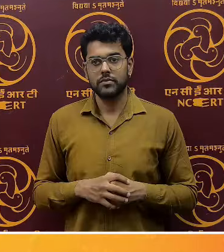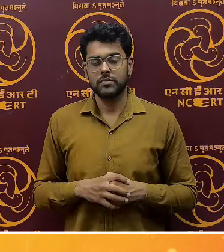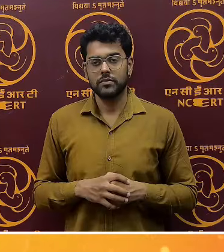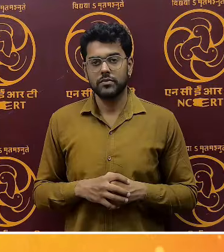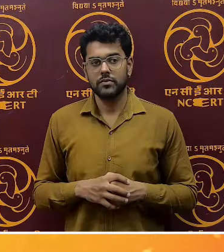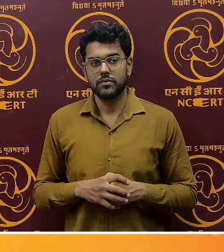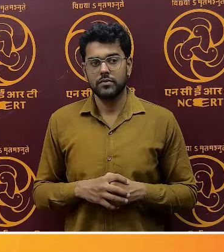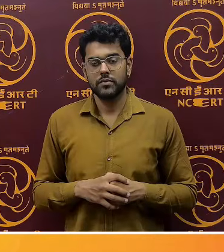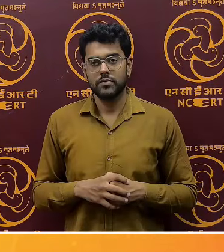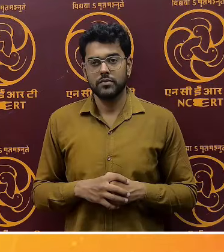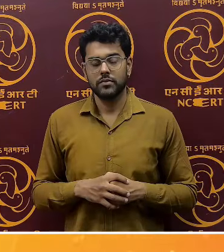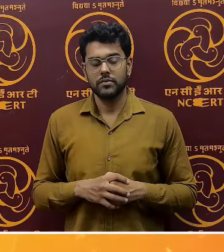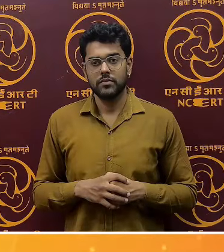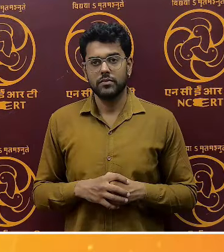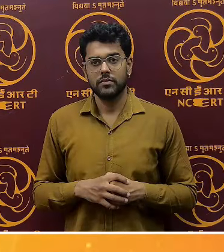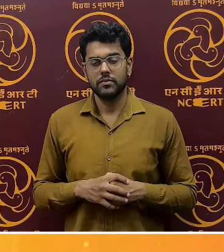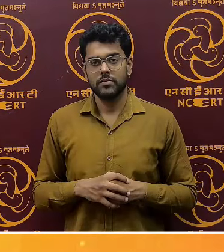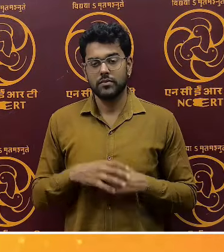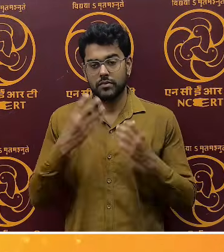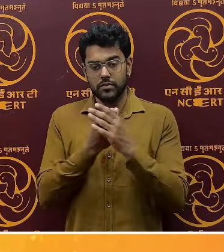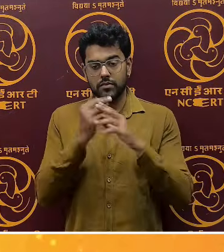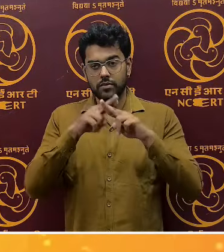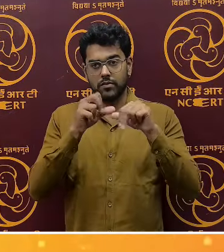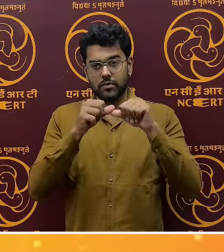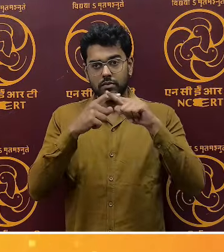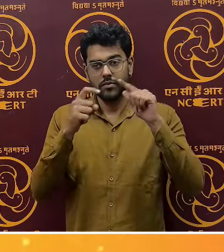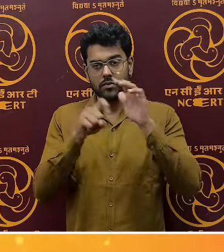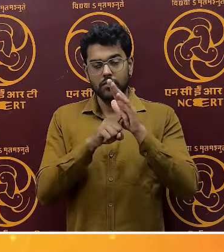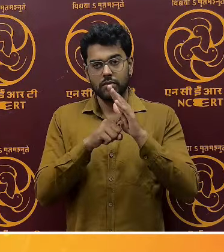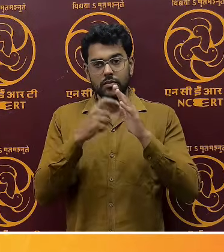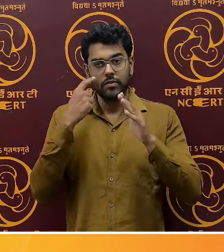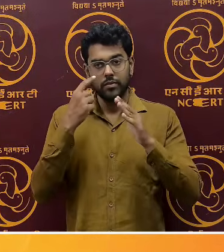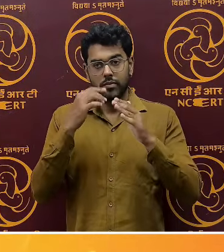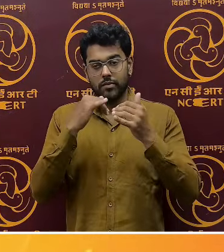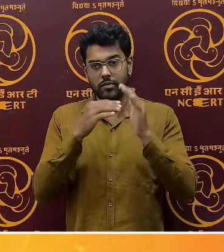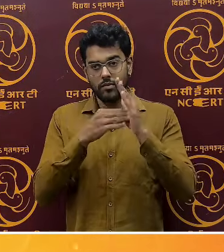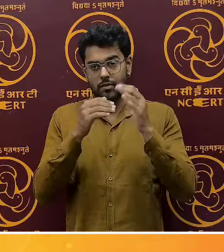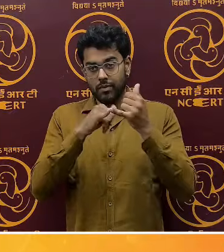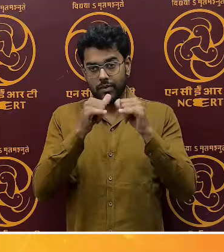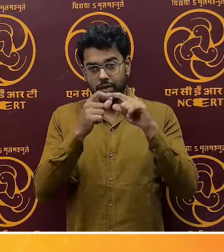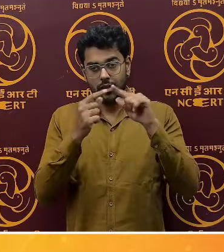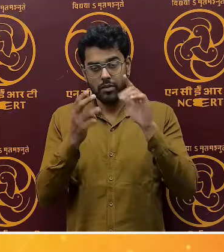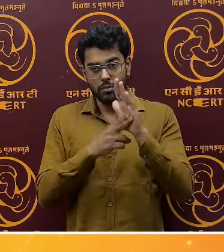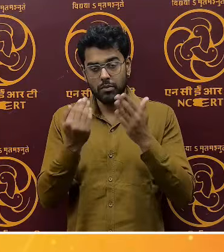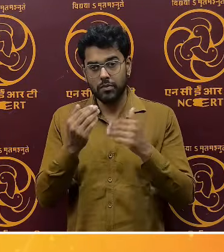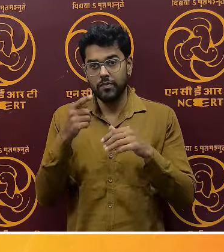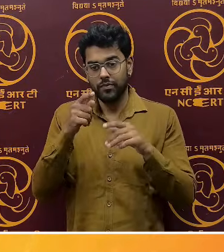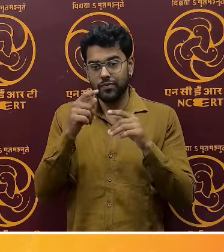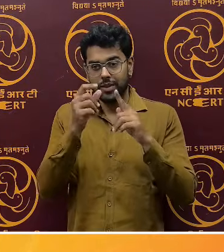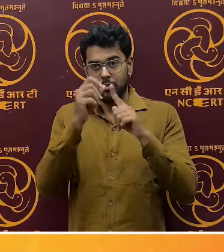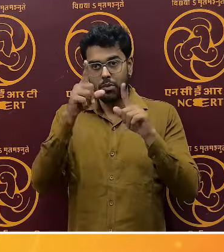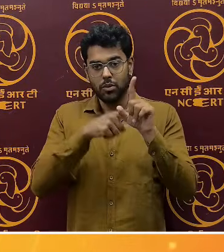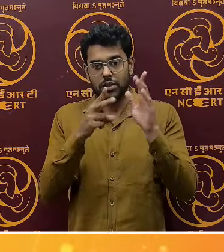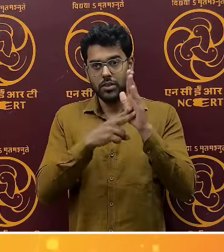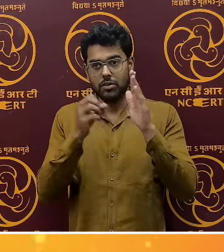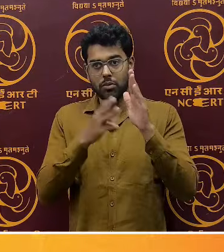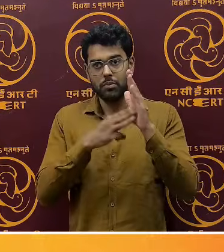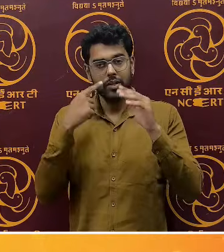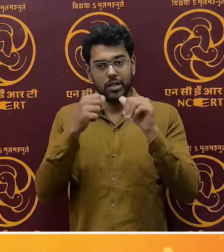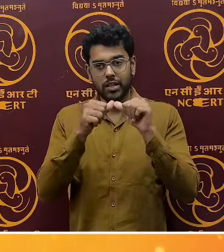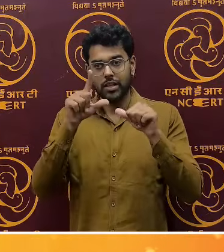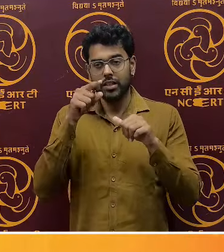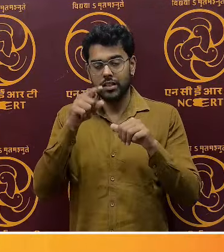we can factorize it. This is our polynomial is